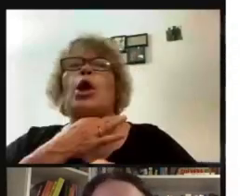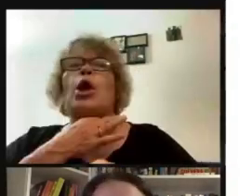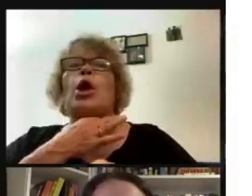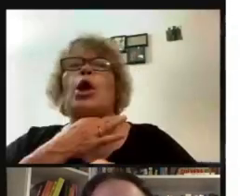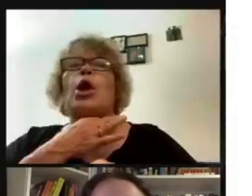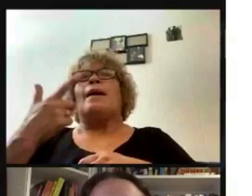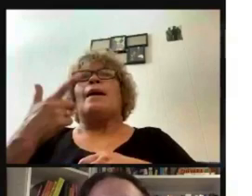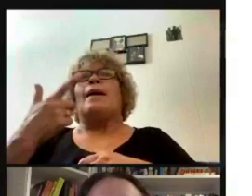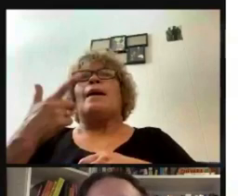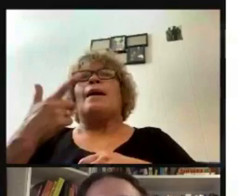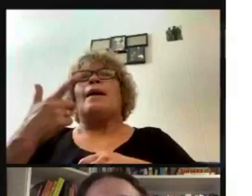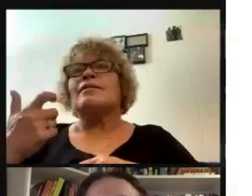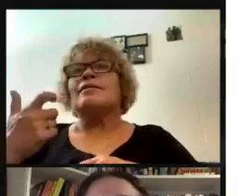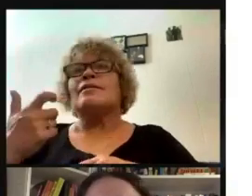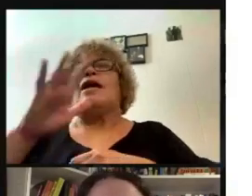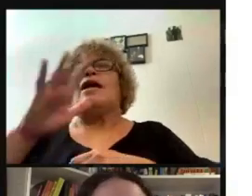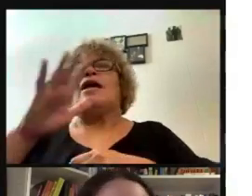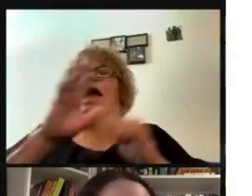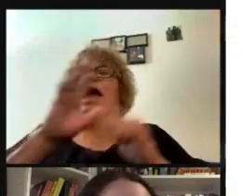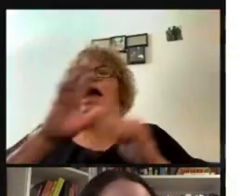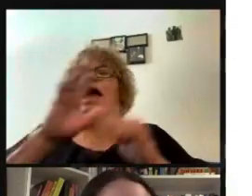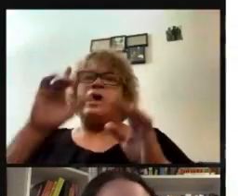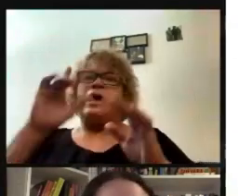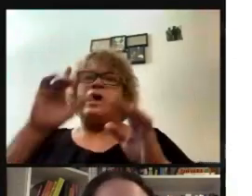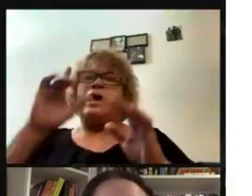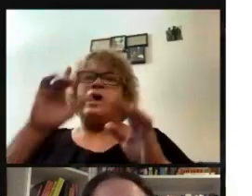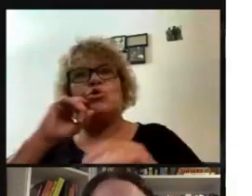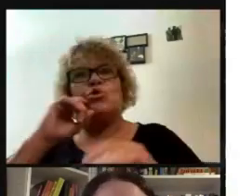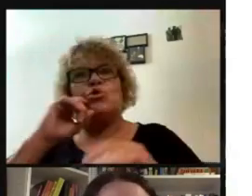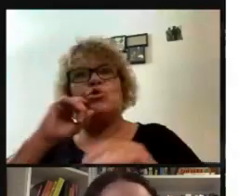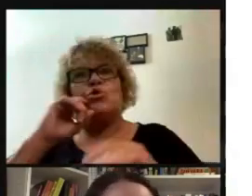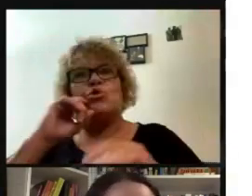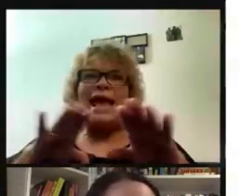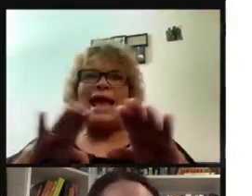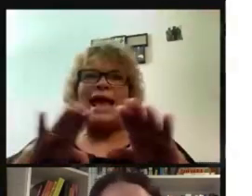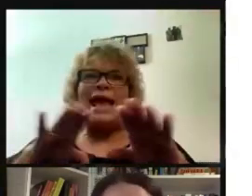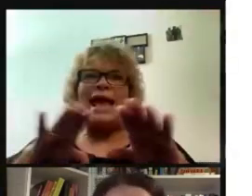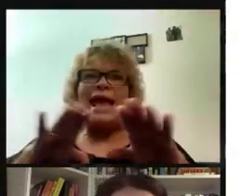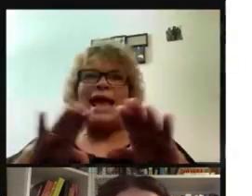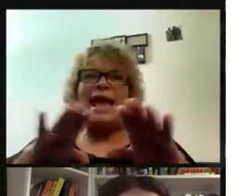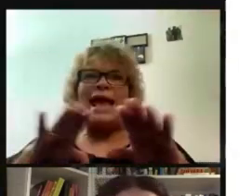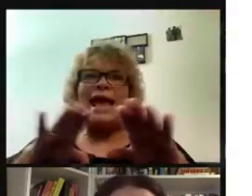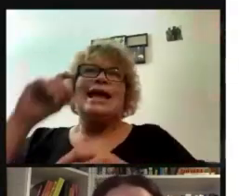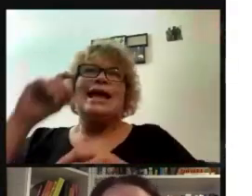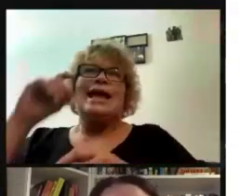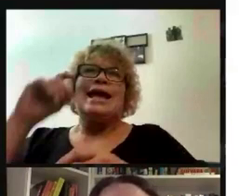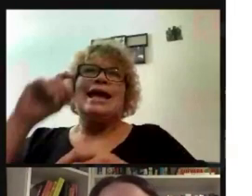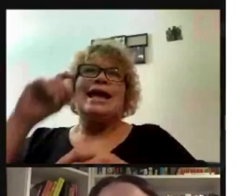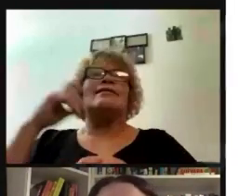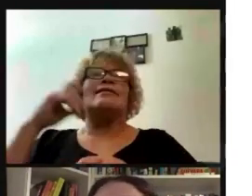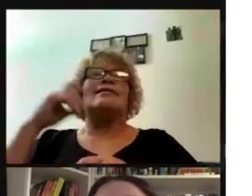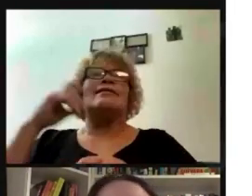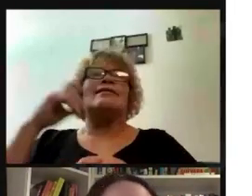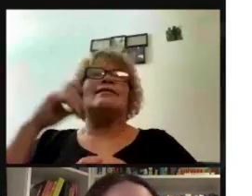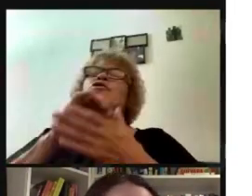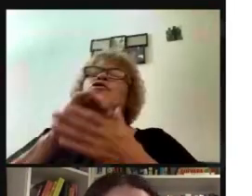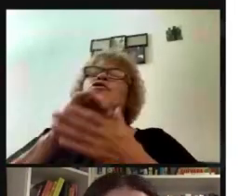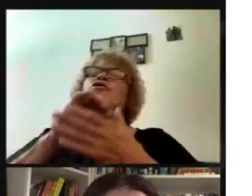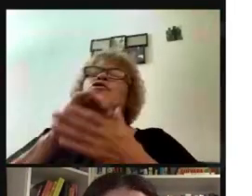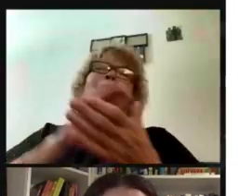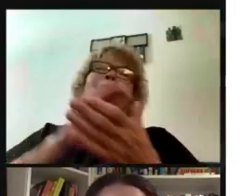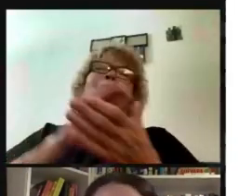usually because of their engagement in sexual behaviors, including sex outside of marriage,